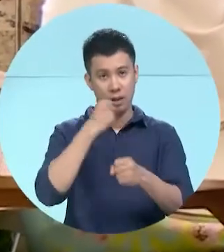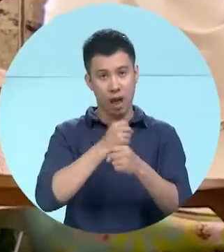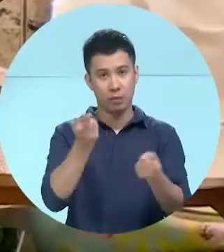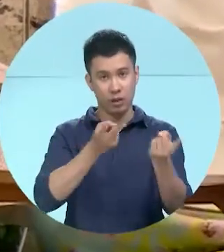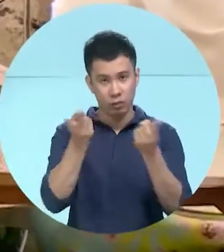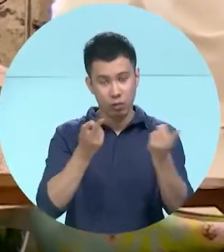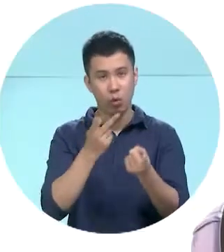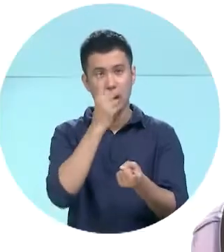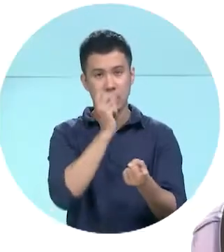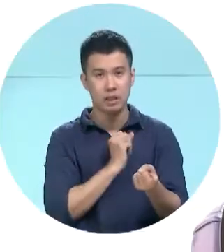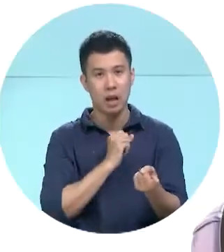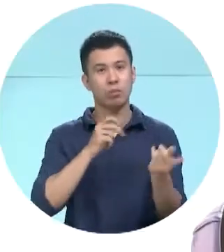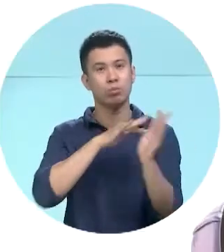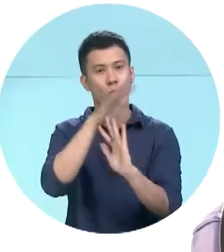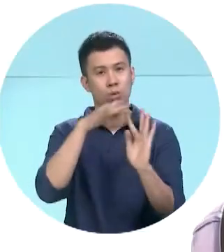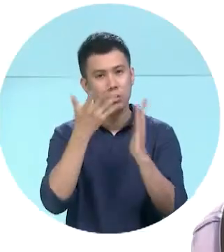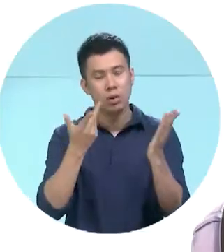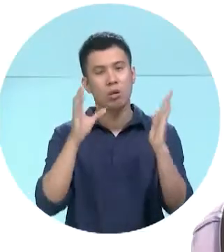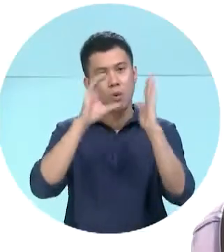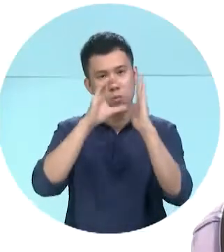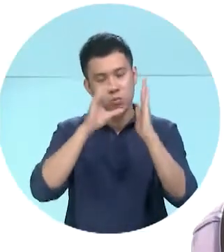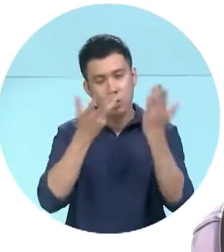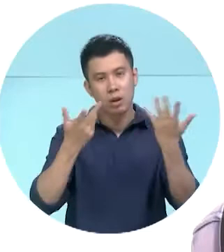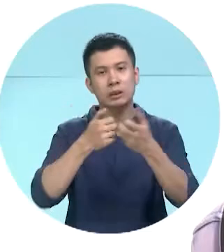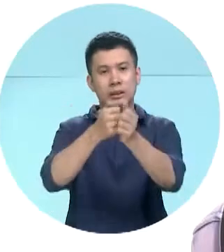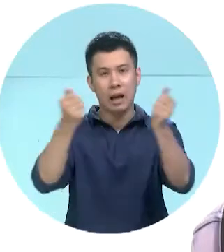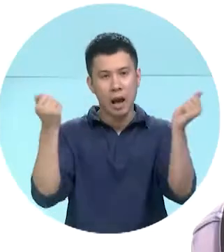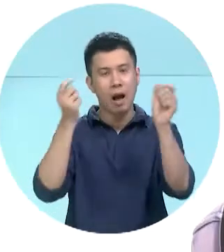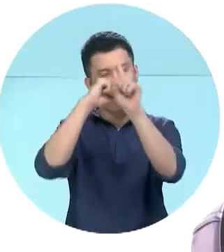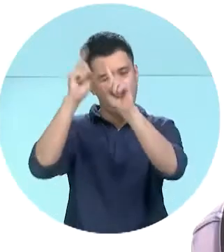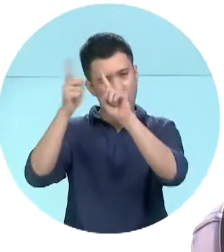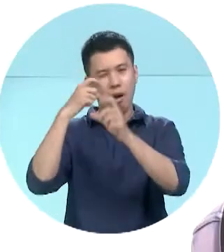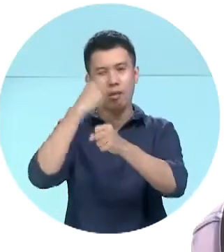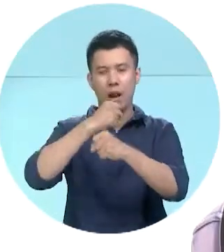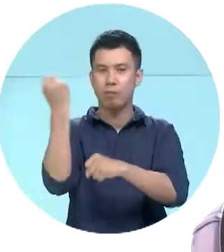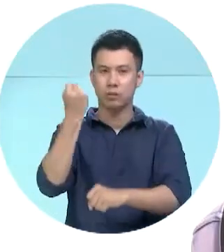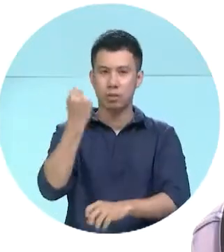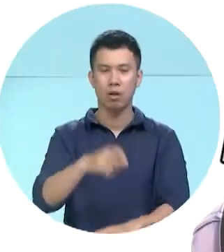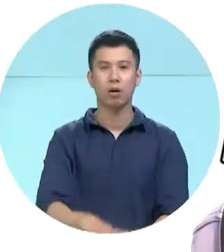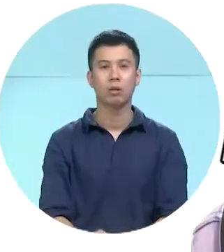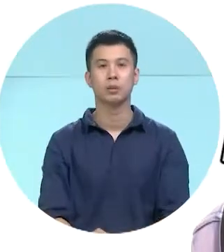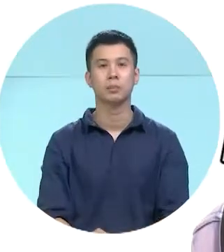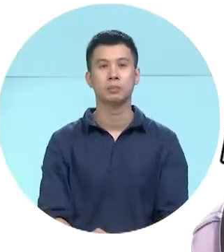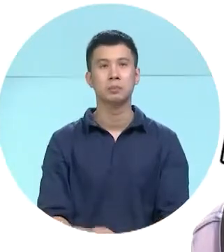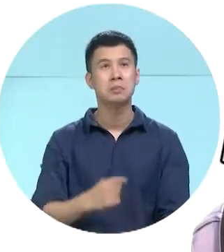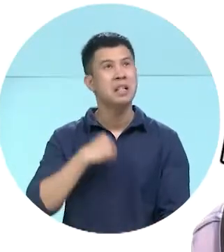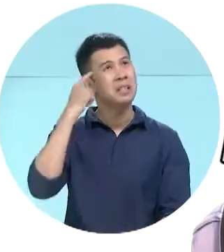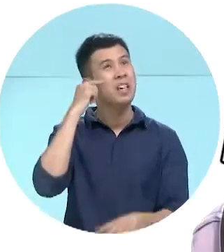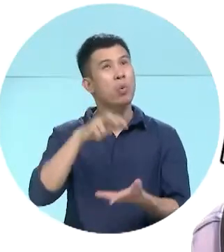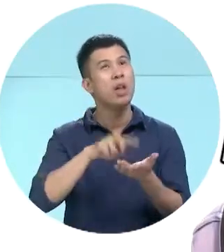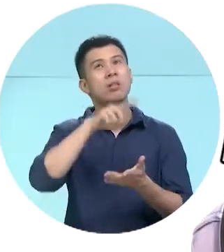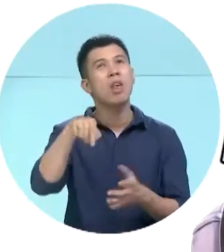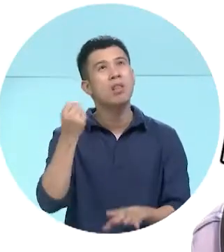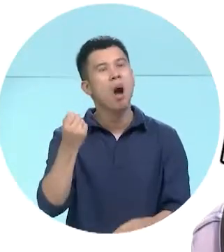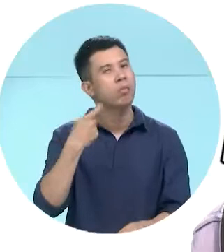hotels. They can work in office environments. They can work at restaurants. They can work in